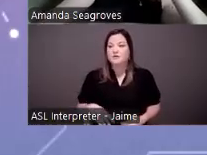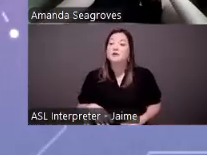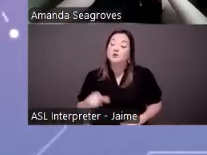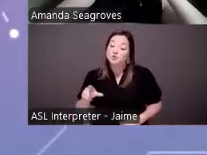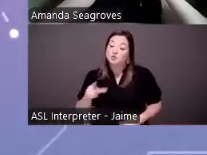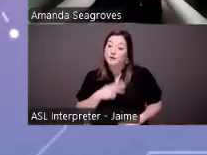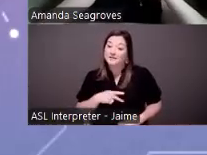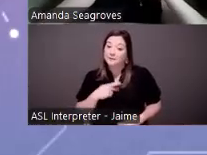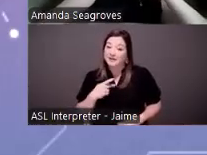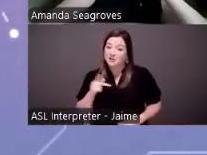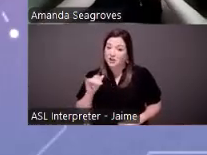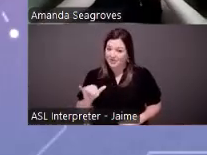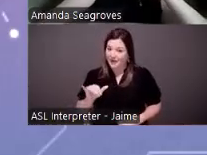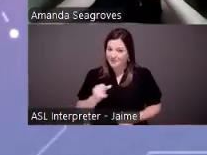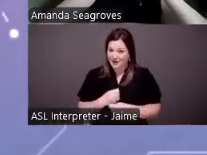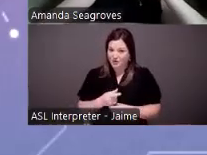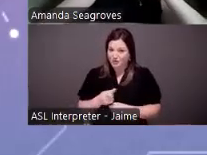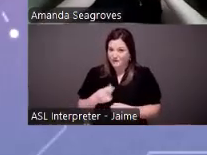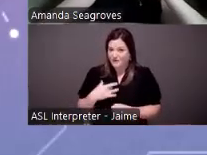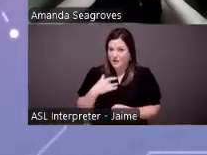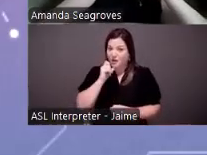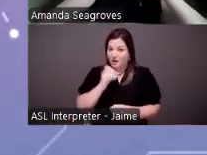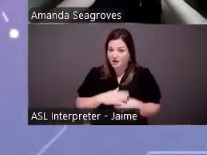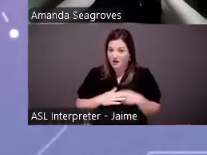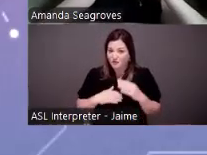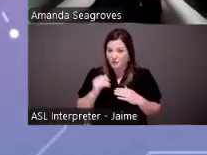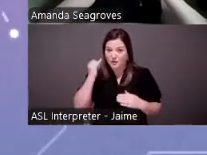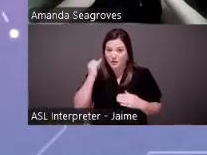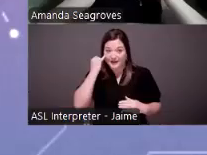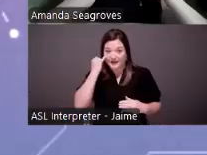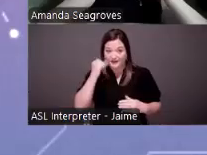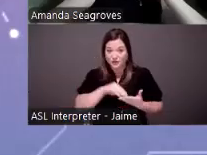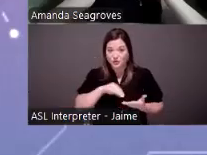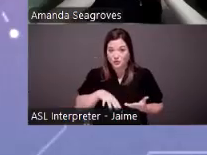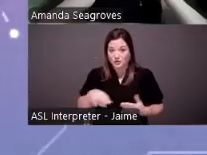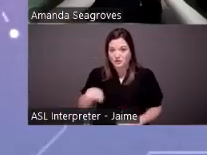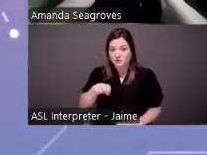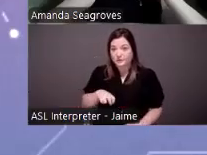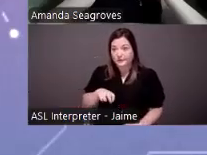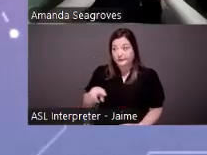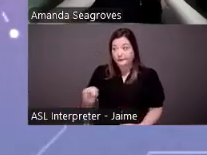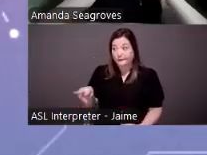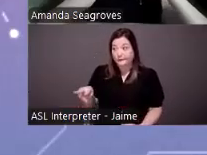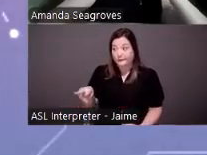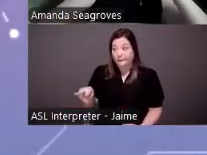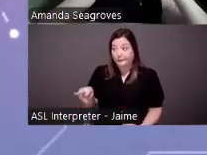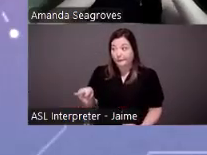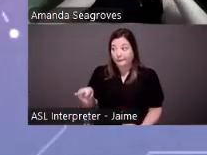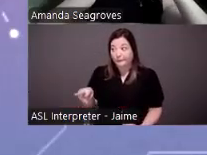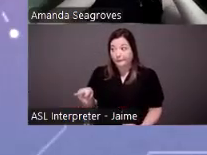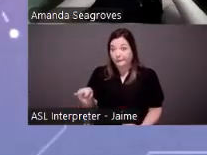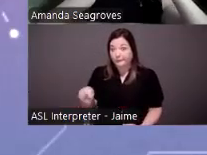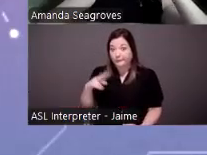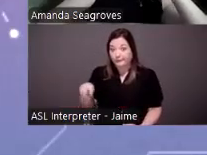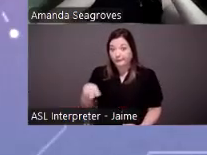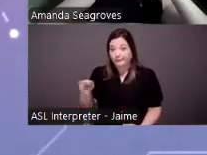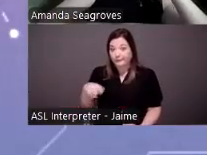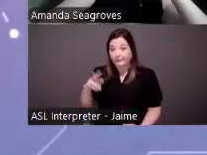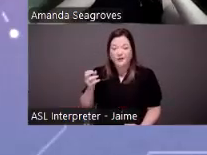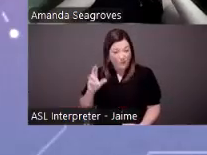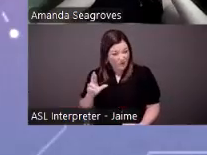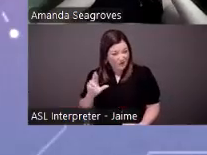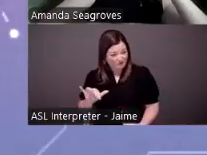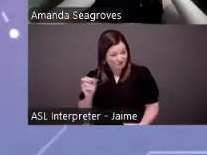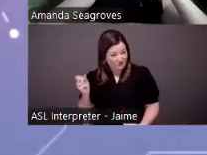make you feel uncomfortable if there's a student that's just sitting there as just like eyes just staring in the encounter, and that's, or is it okay